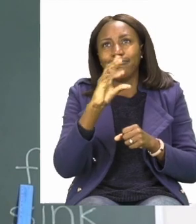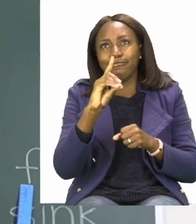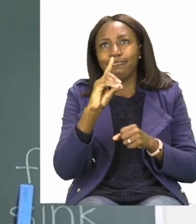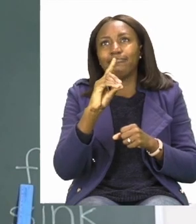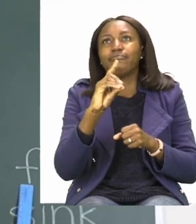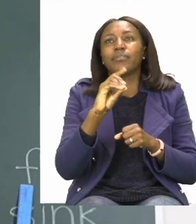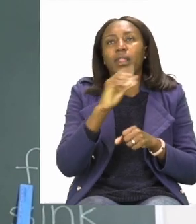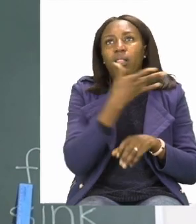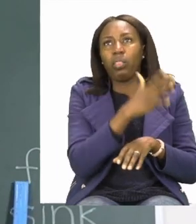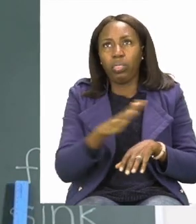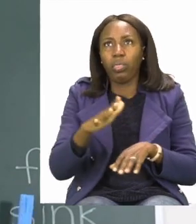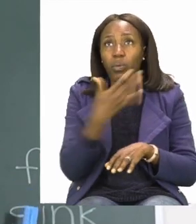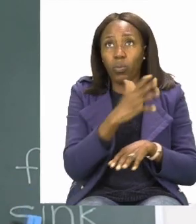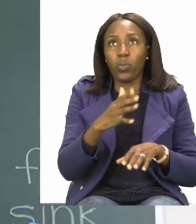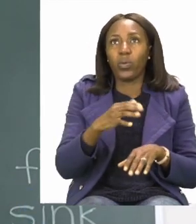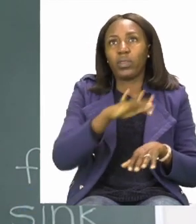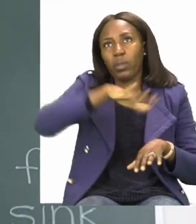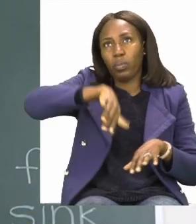float,